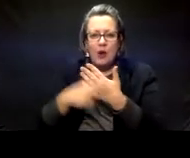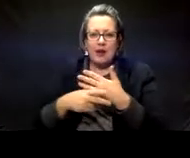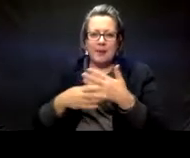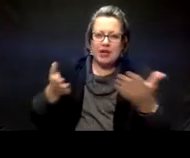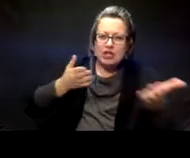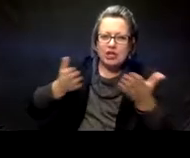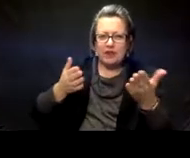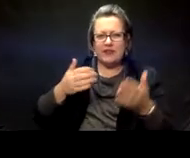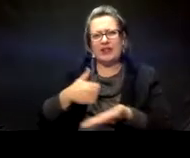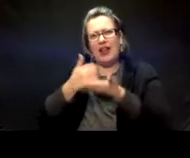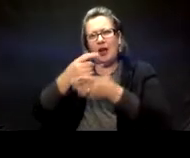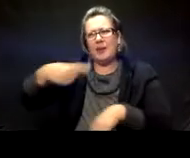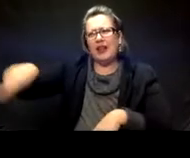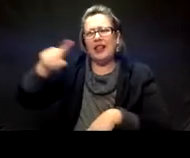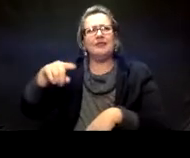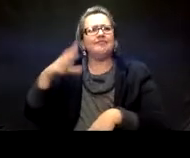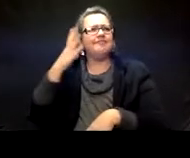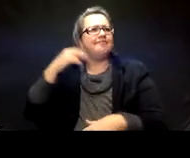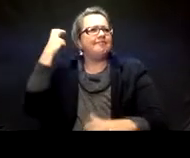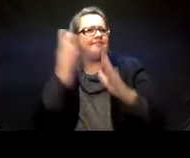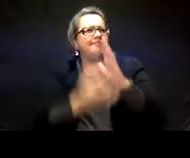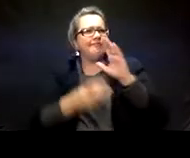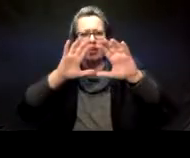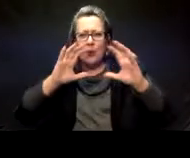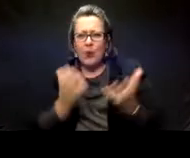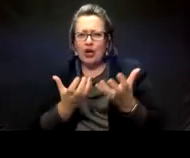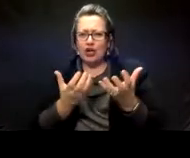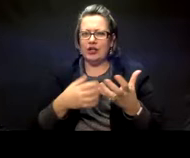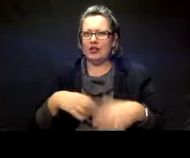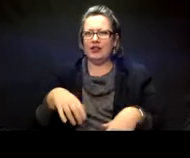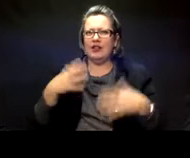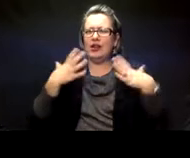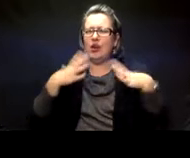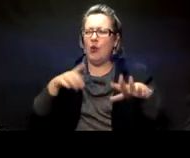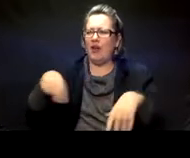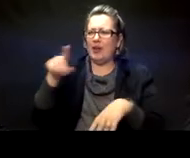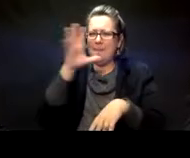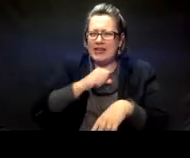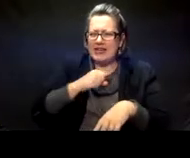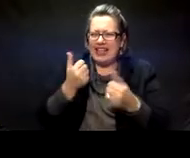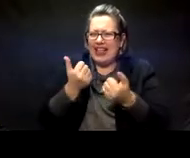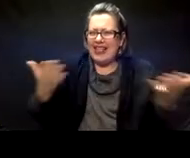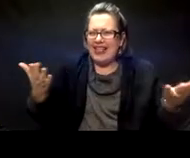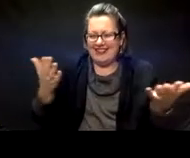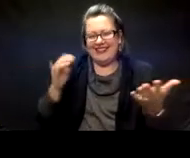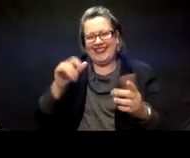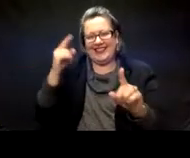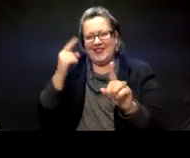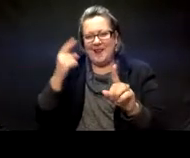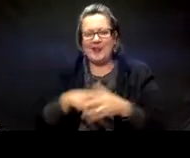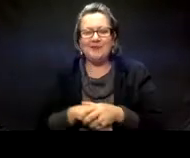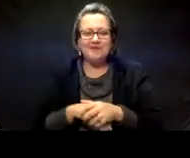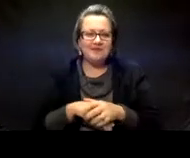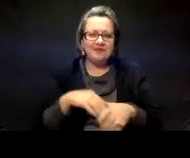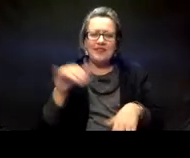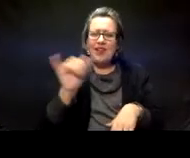full access to programs and services to help them experience the world. We don't want them to miss